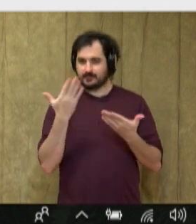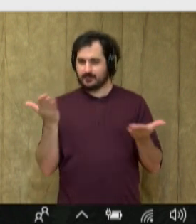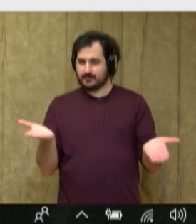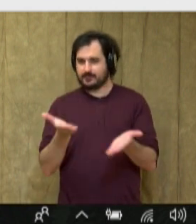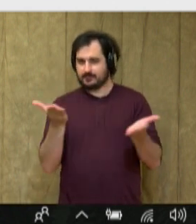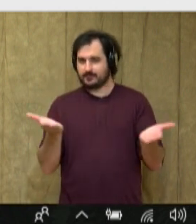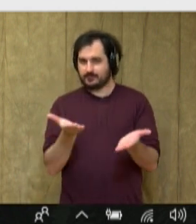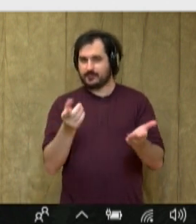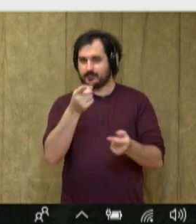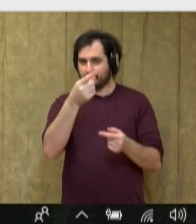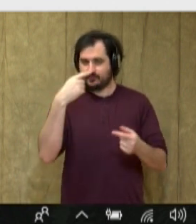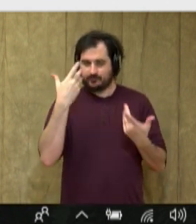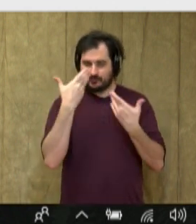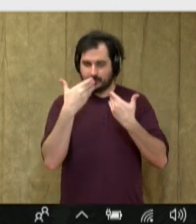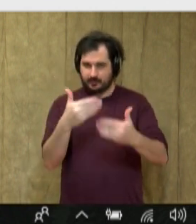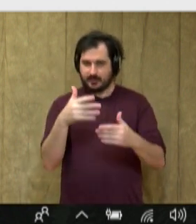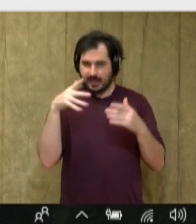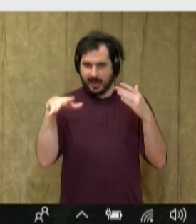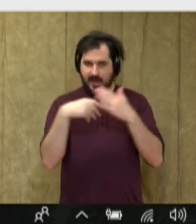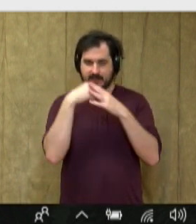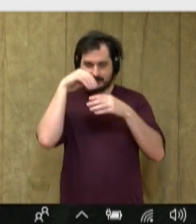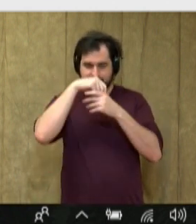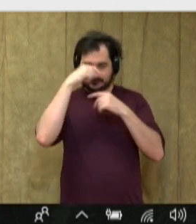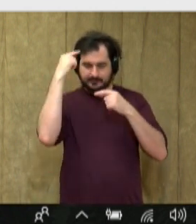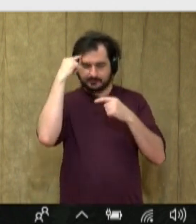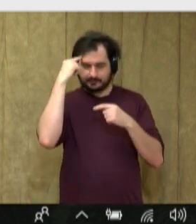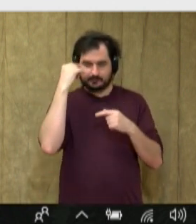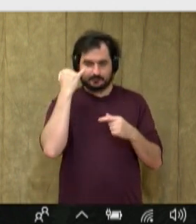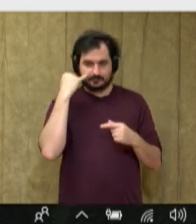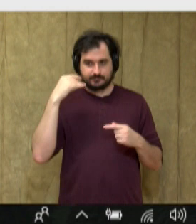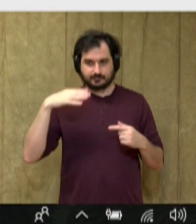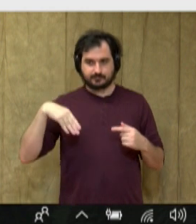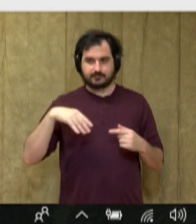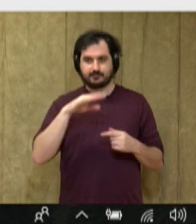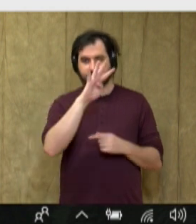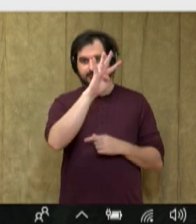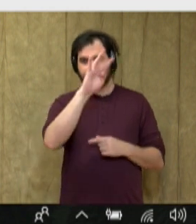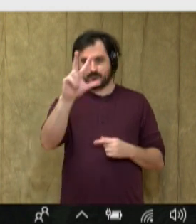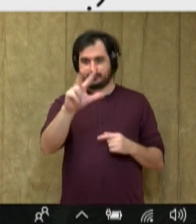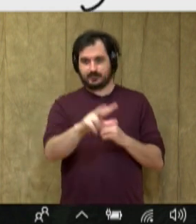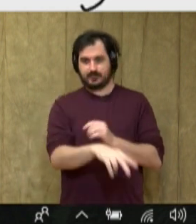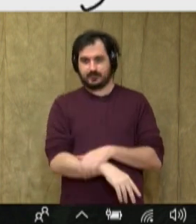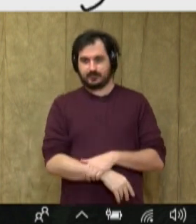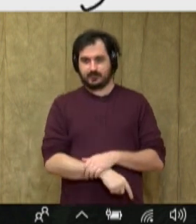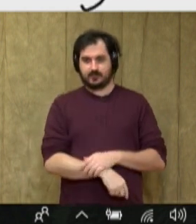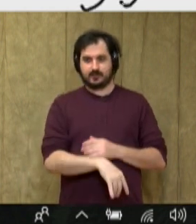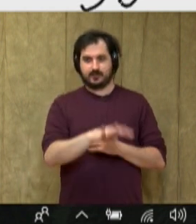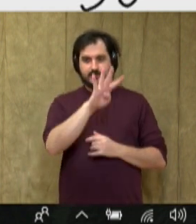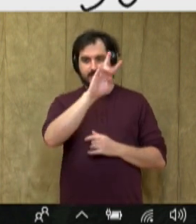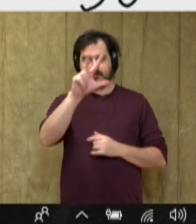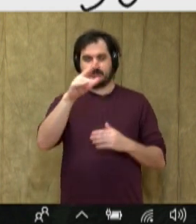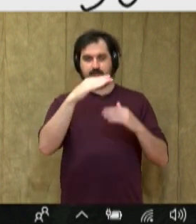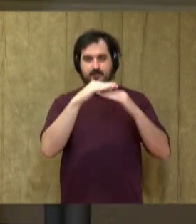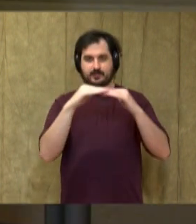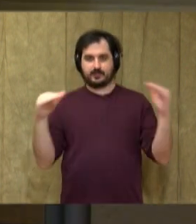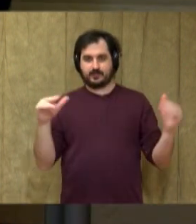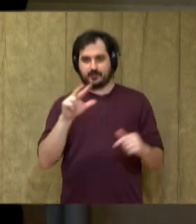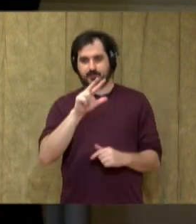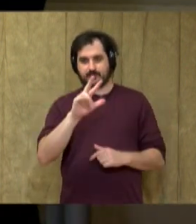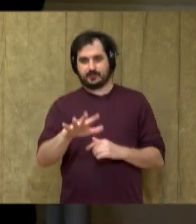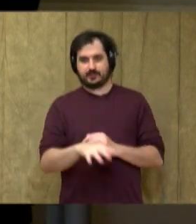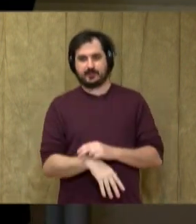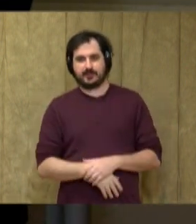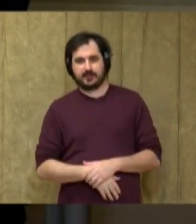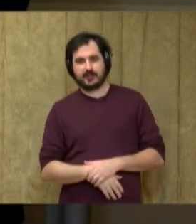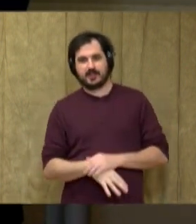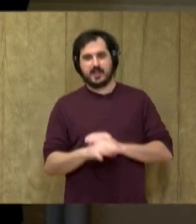not, then you can just add it up here real quick. That's going to give me 43 over 35. Now,